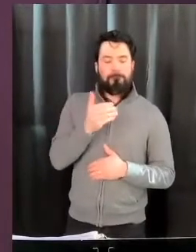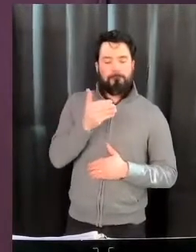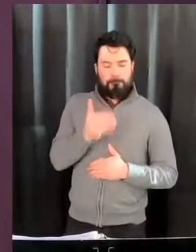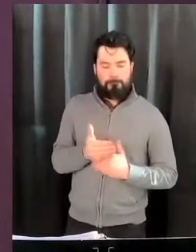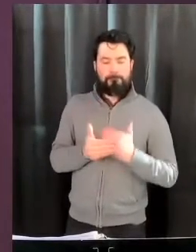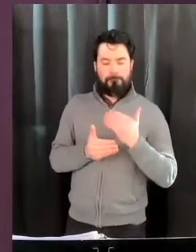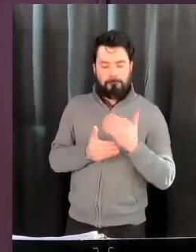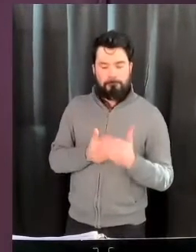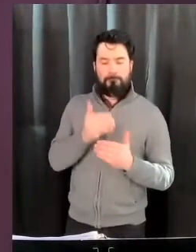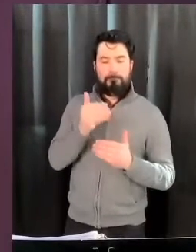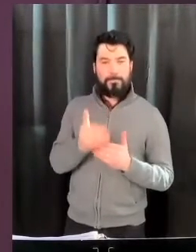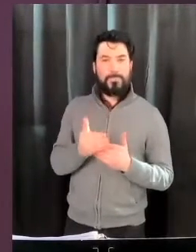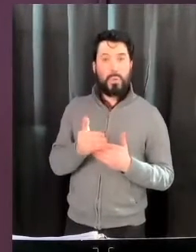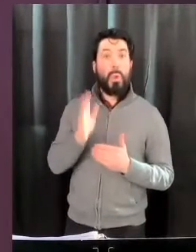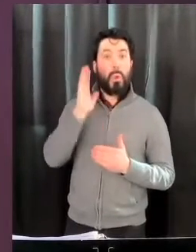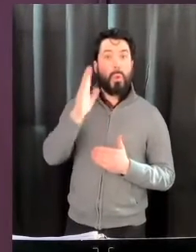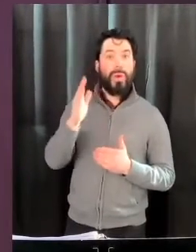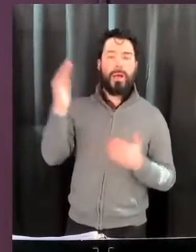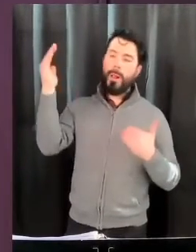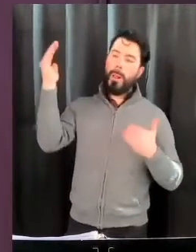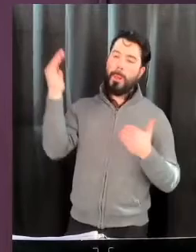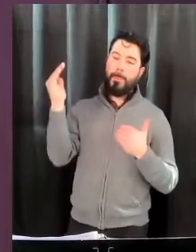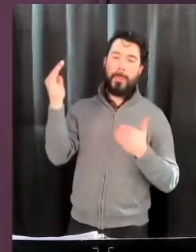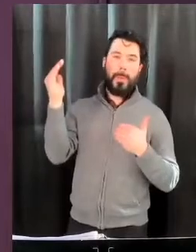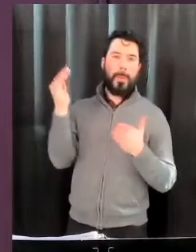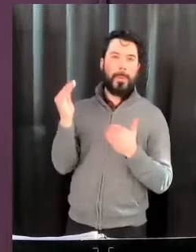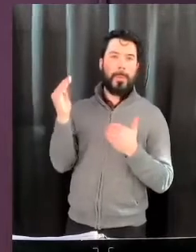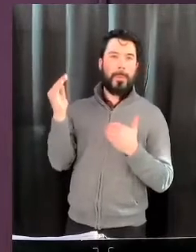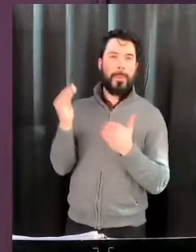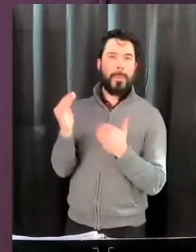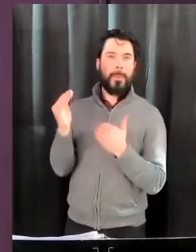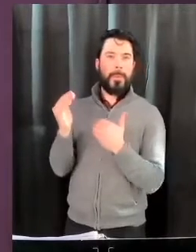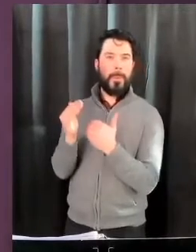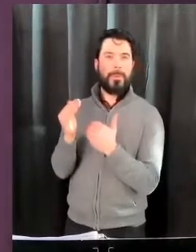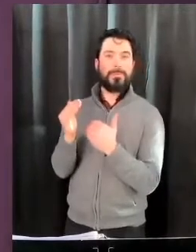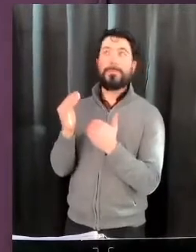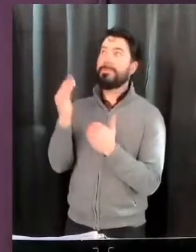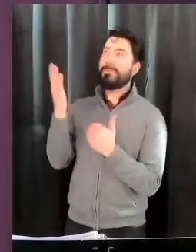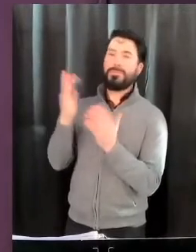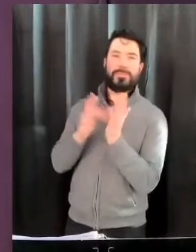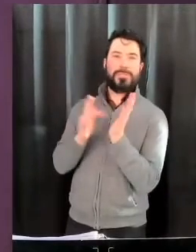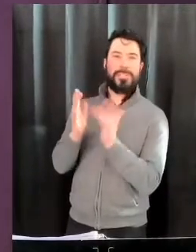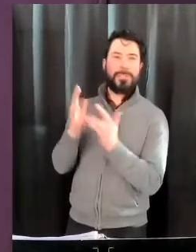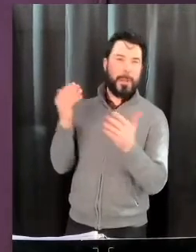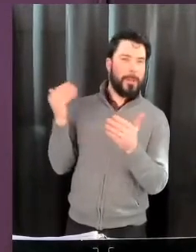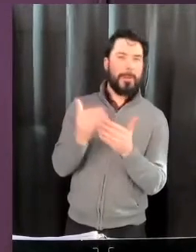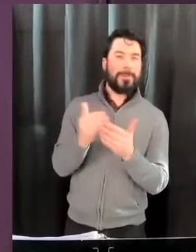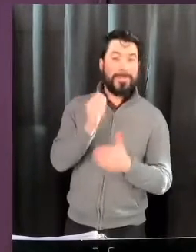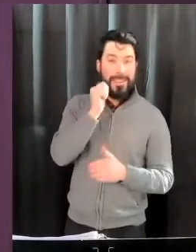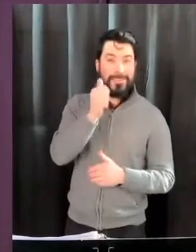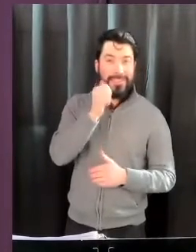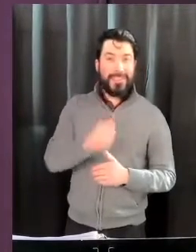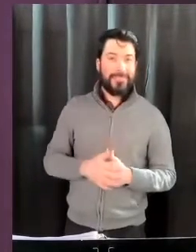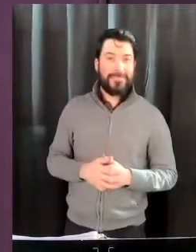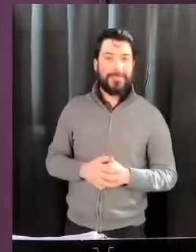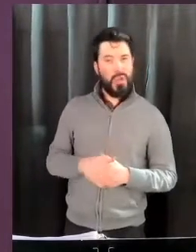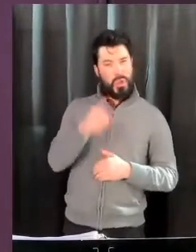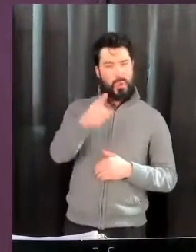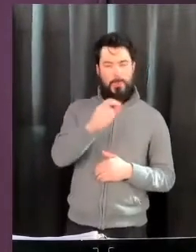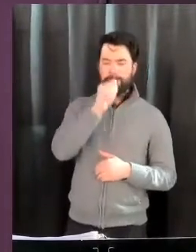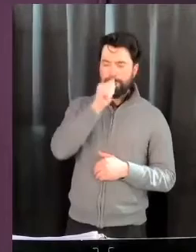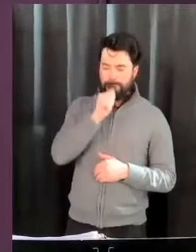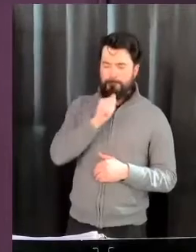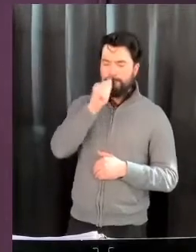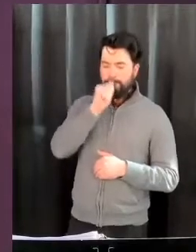to Jesus every single day. Your perseverance will transform you to become